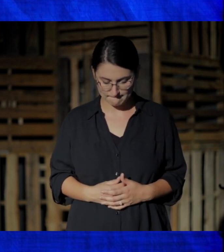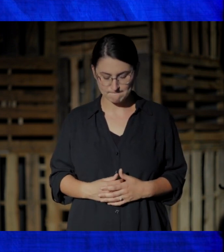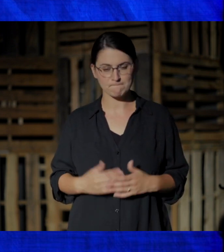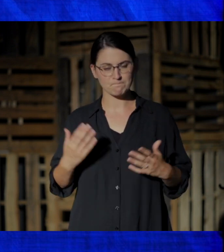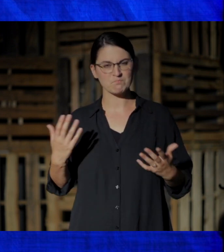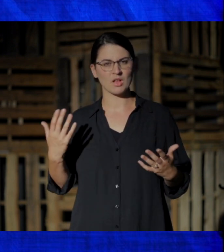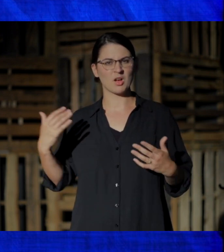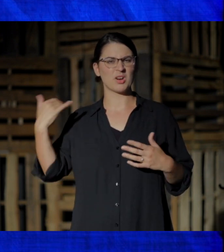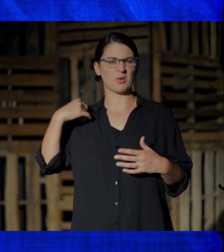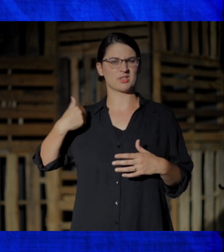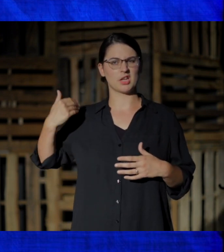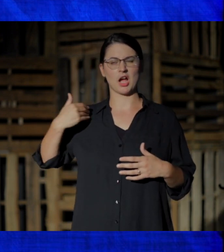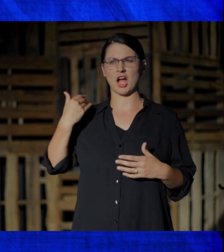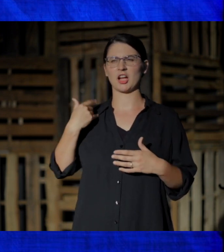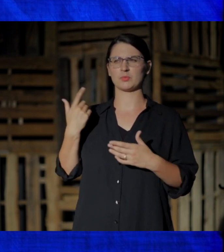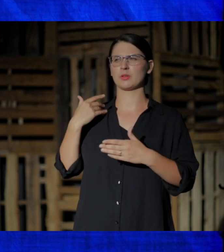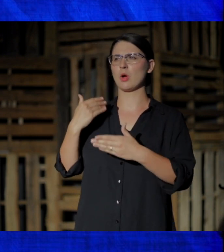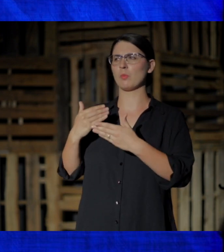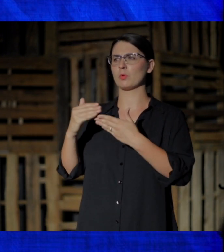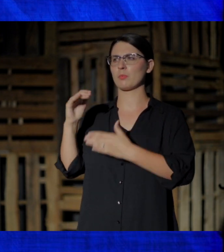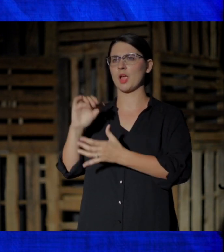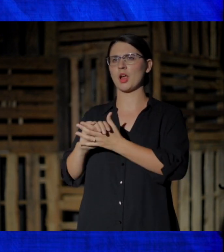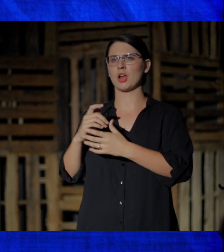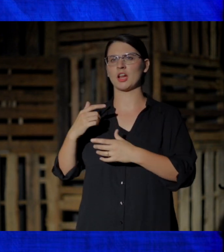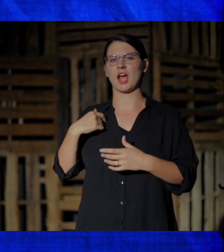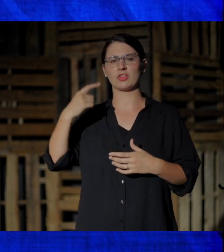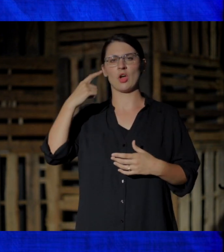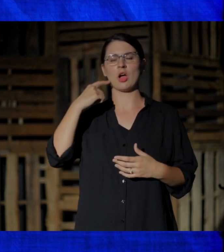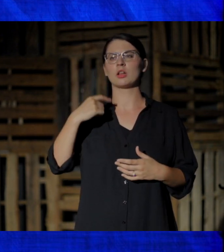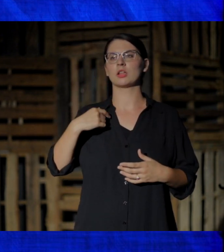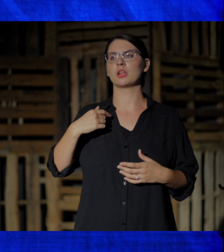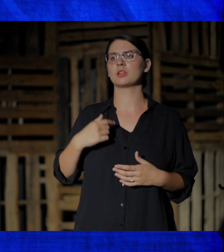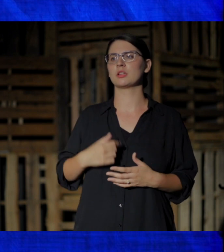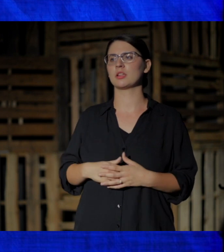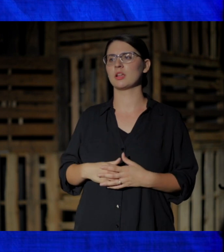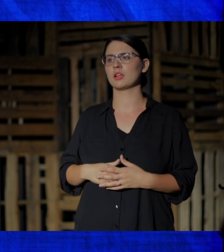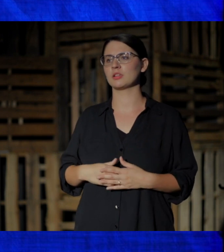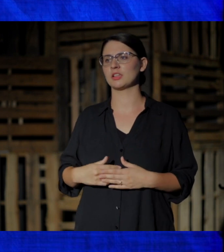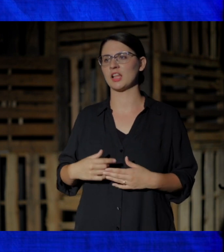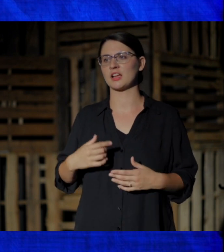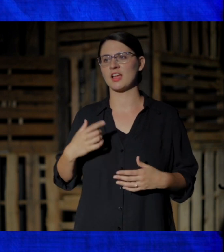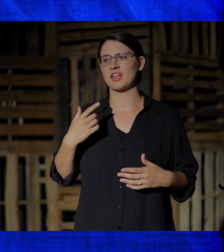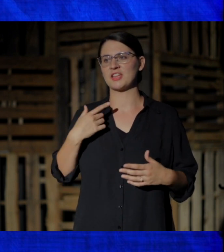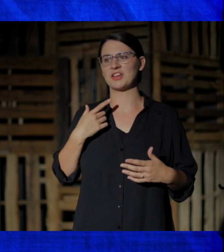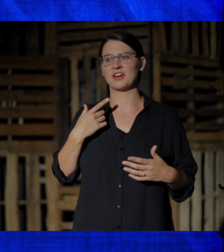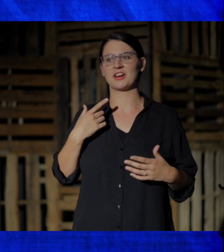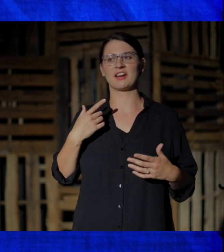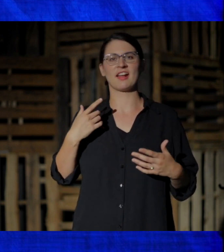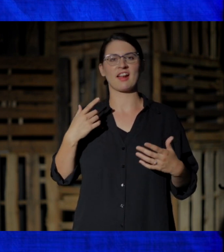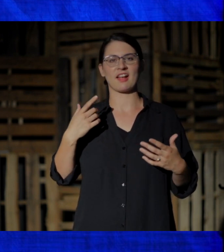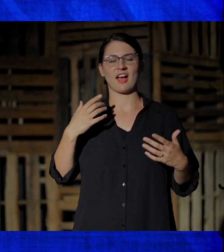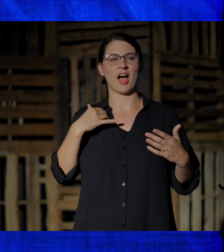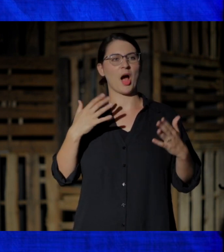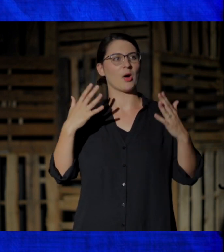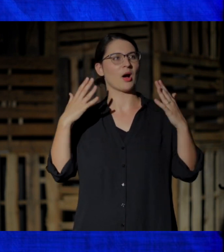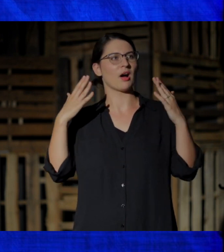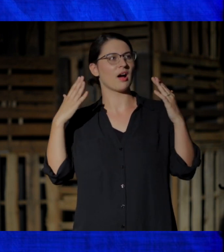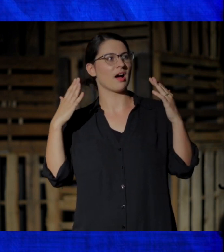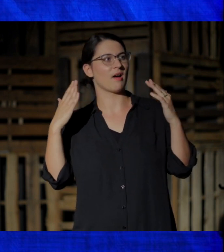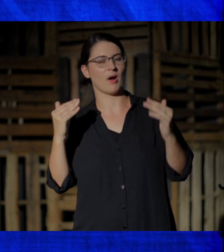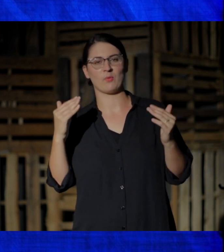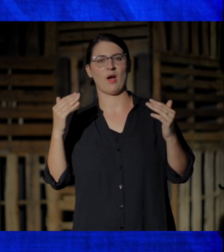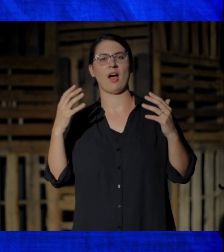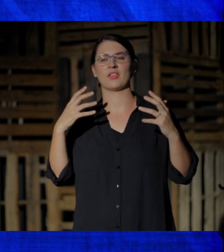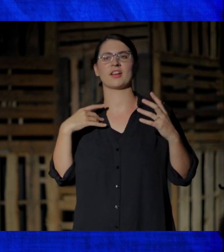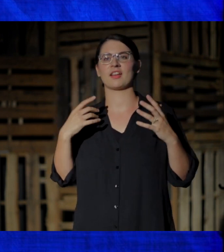about the second the pastor says, I now pronounce y'all. You know what I'm saying? Like, Limousine's going to be there. We're going to be heading off to the honeymoon.